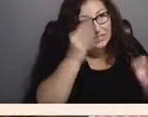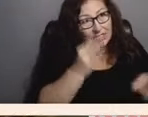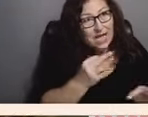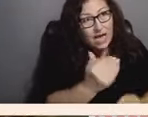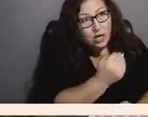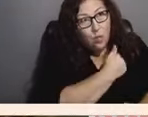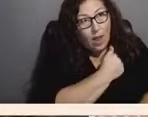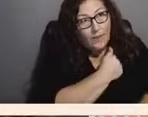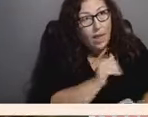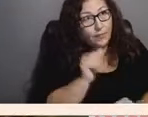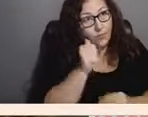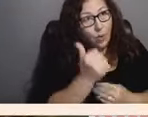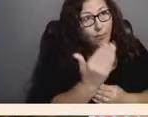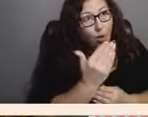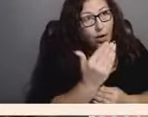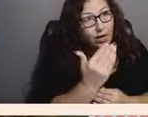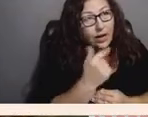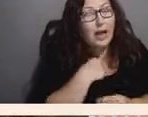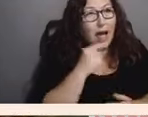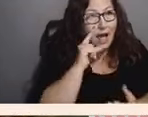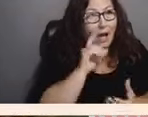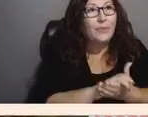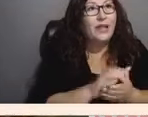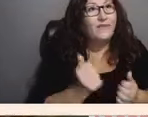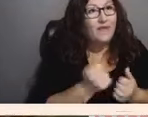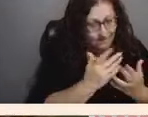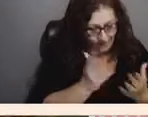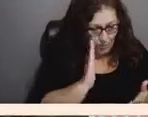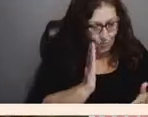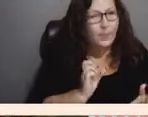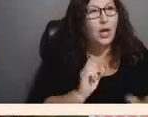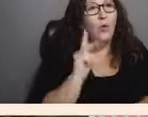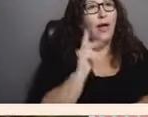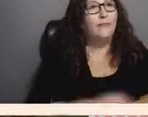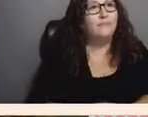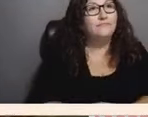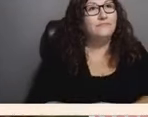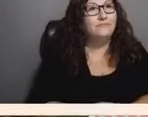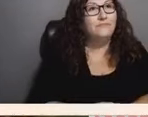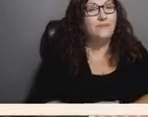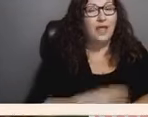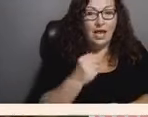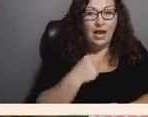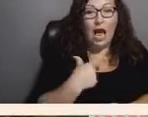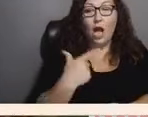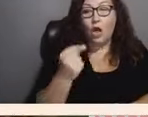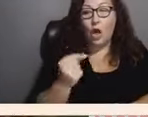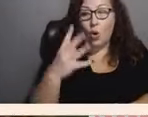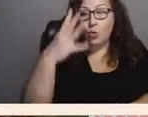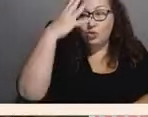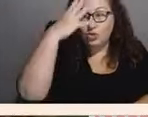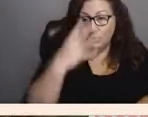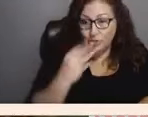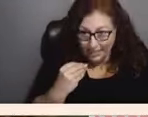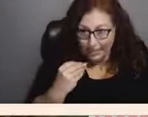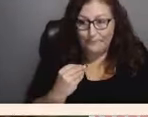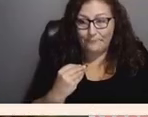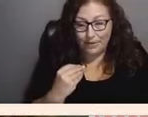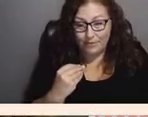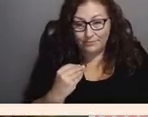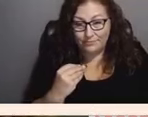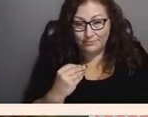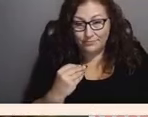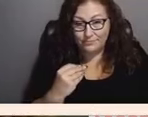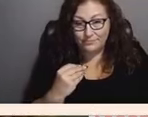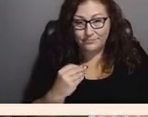just believe everything's going to be all right. And I go to sleep.